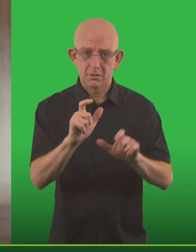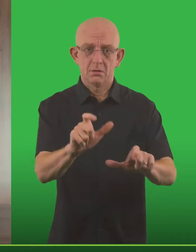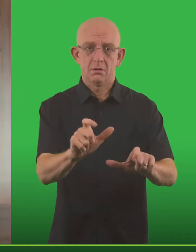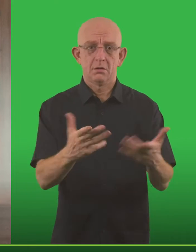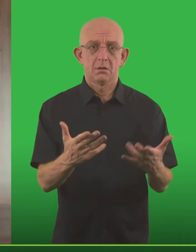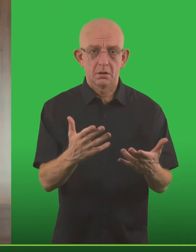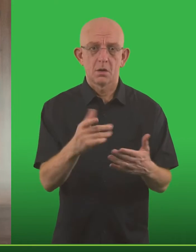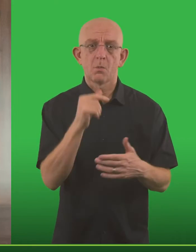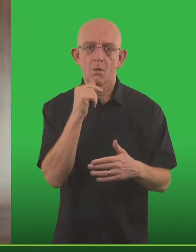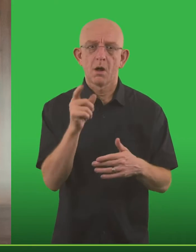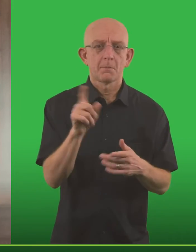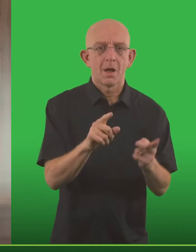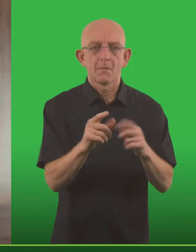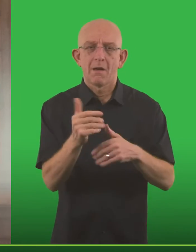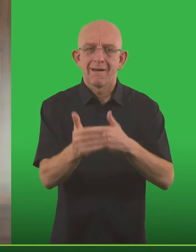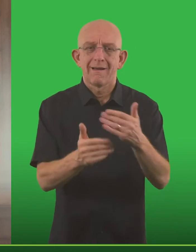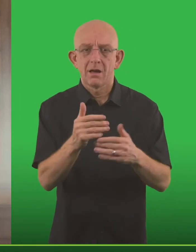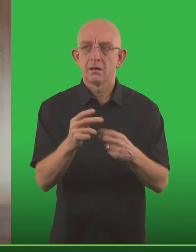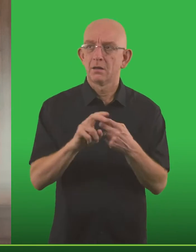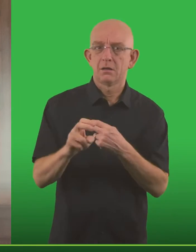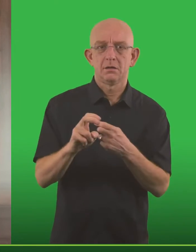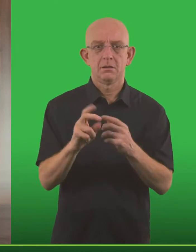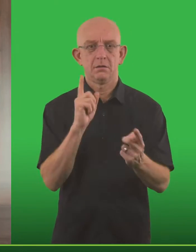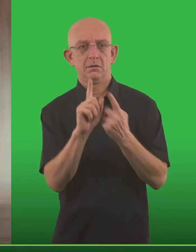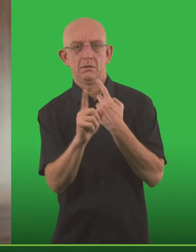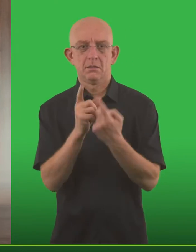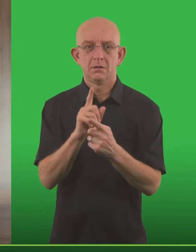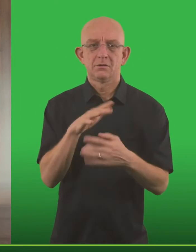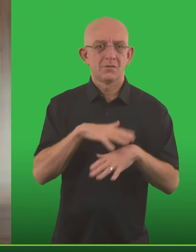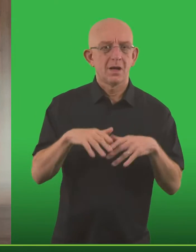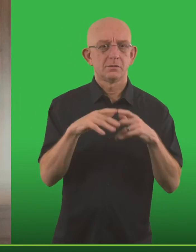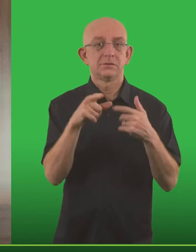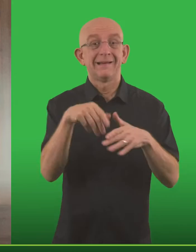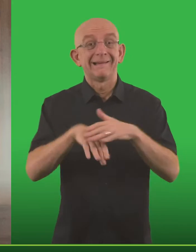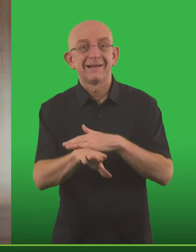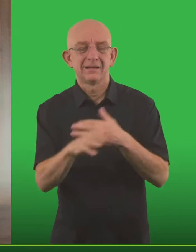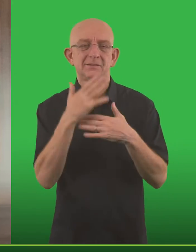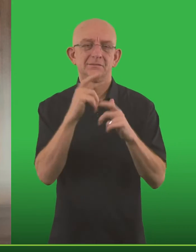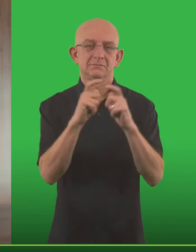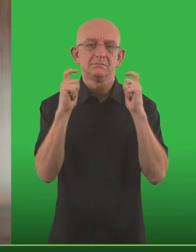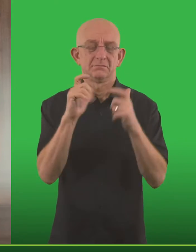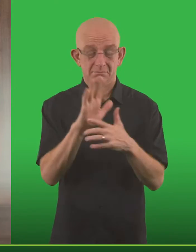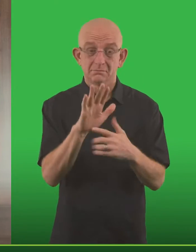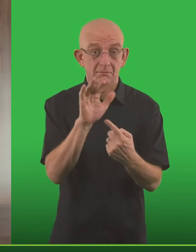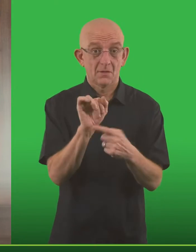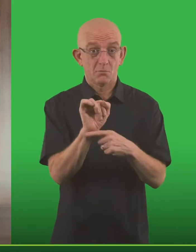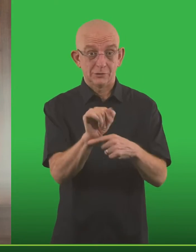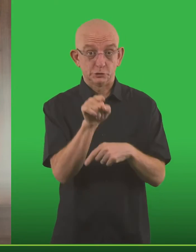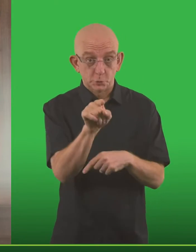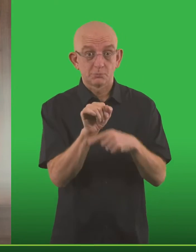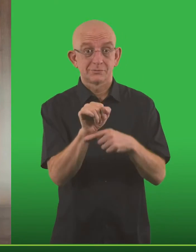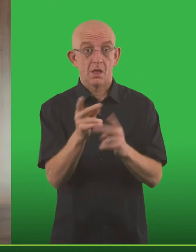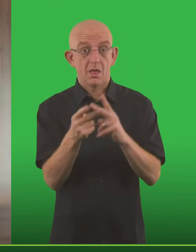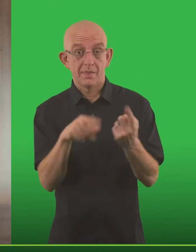and or gradual return to work. Wear a mask on public transport, in shops, crowded indoor spaces. They protect you, they protect others. I will be wearing my